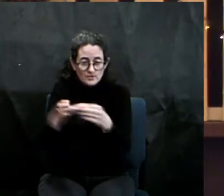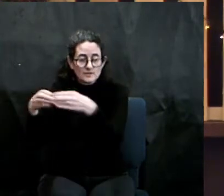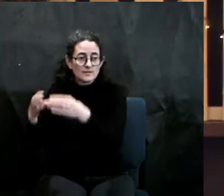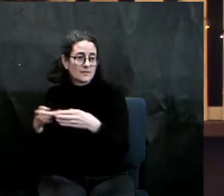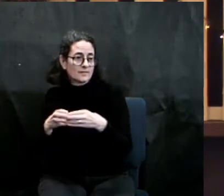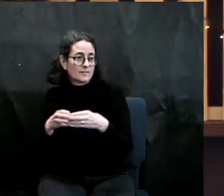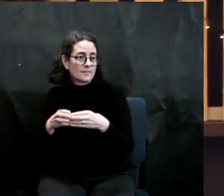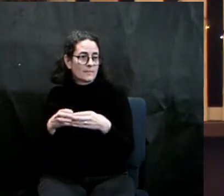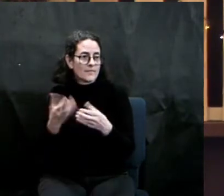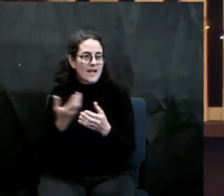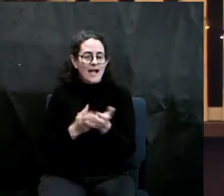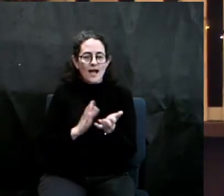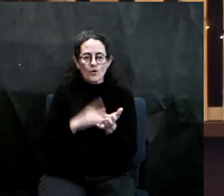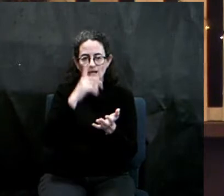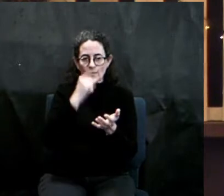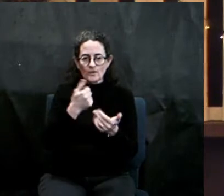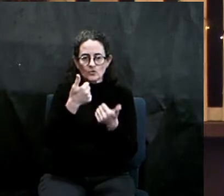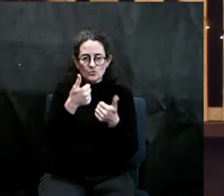so how will we use them?